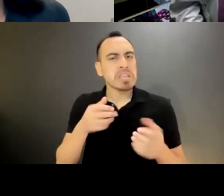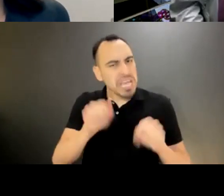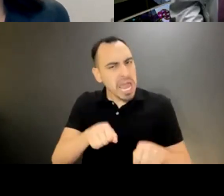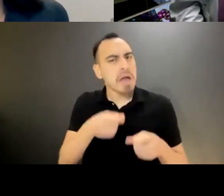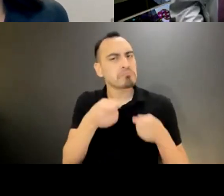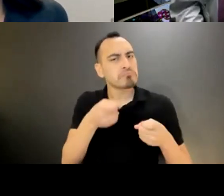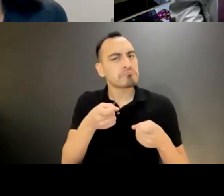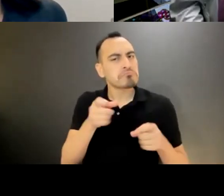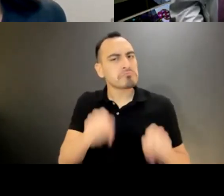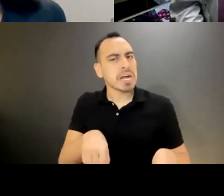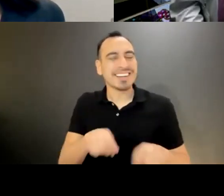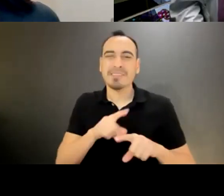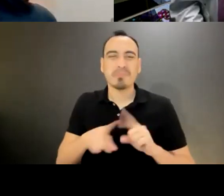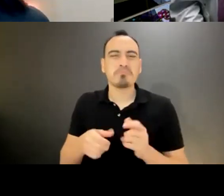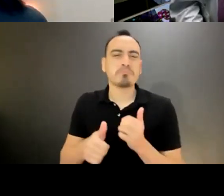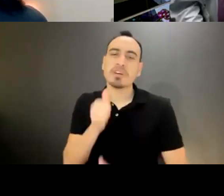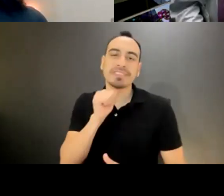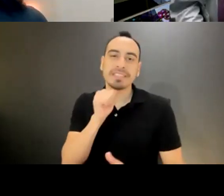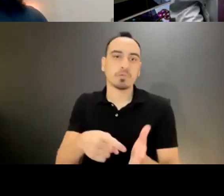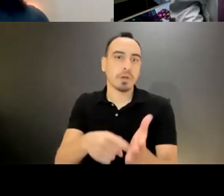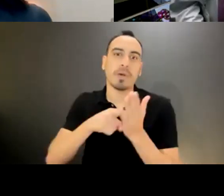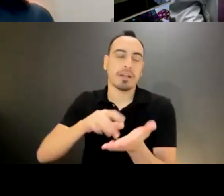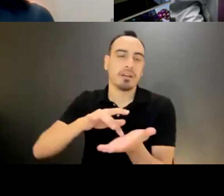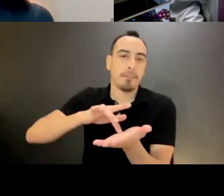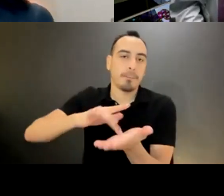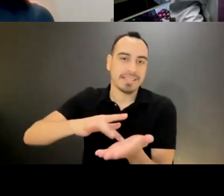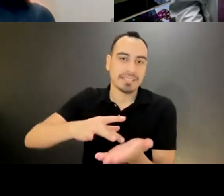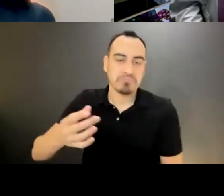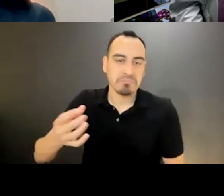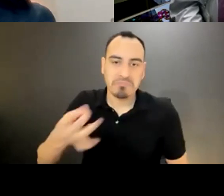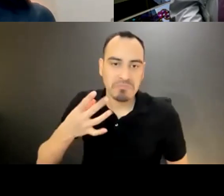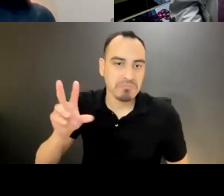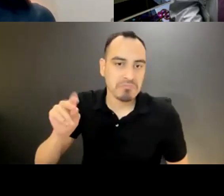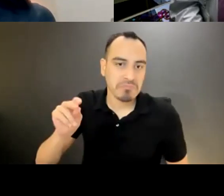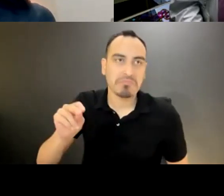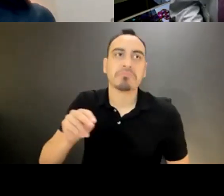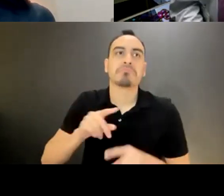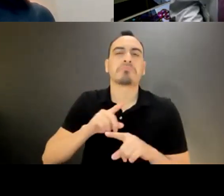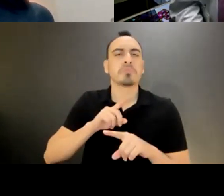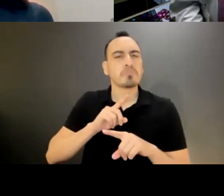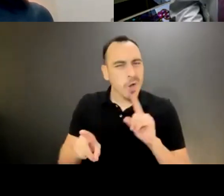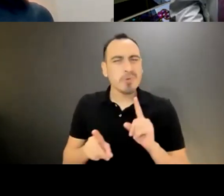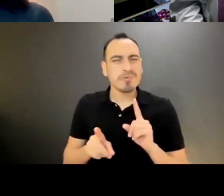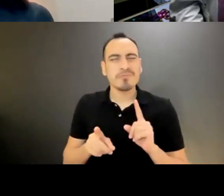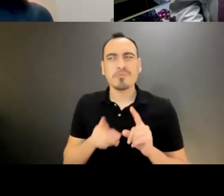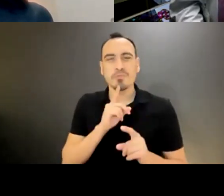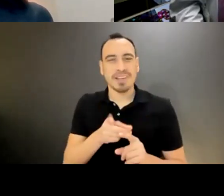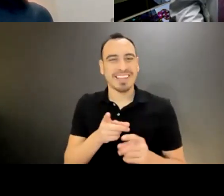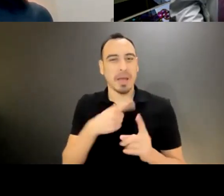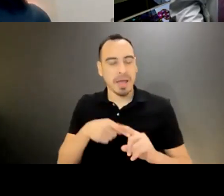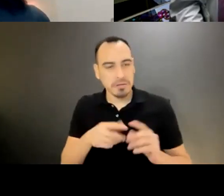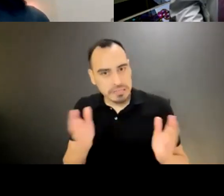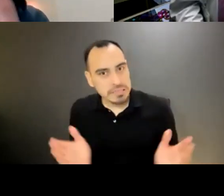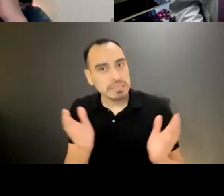of this doesn't require medicine. Most of it requires just building people back up and getting